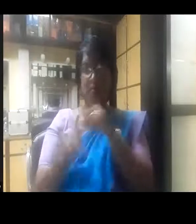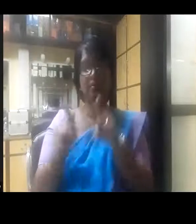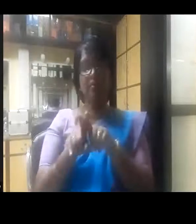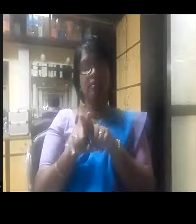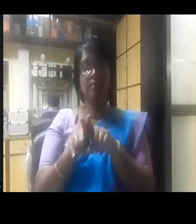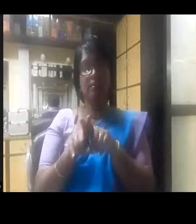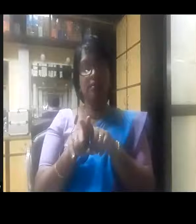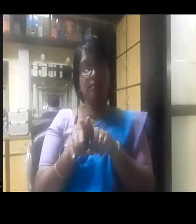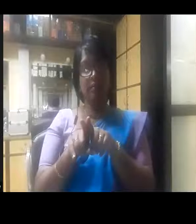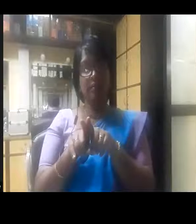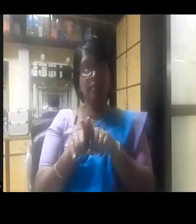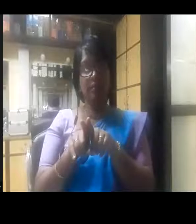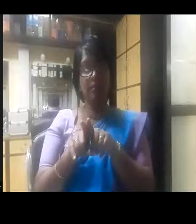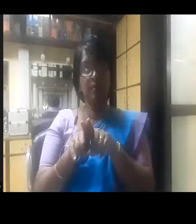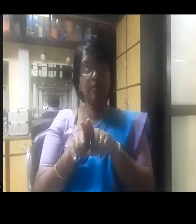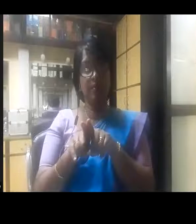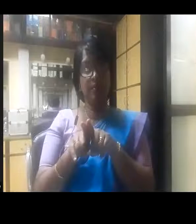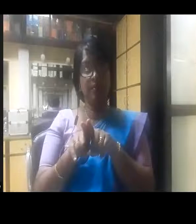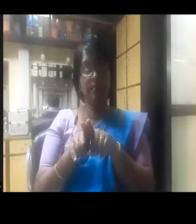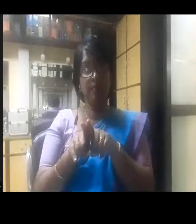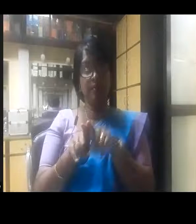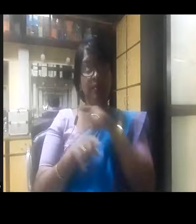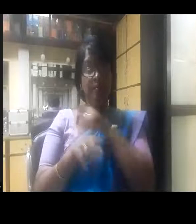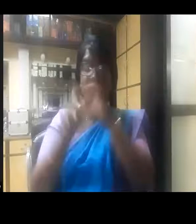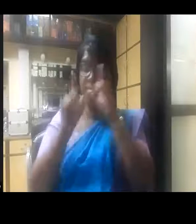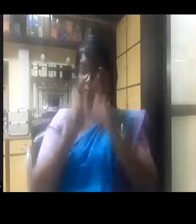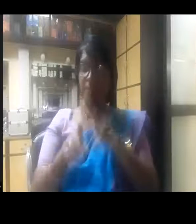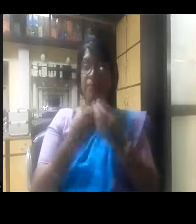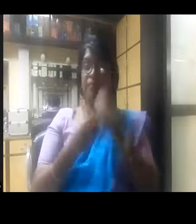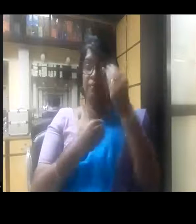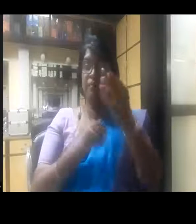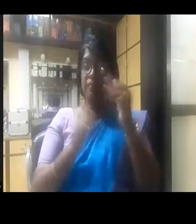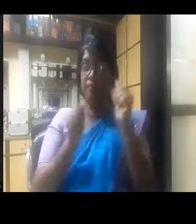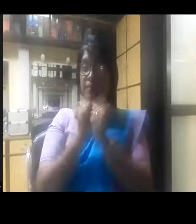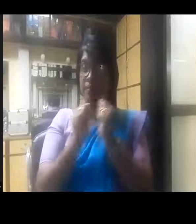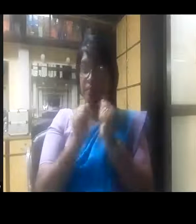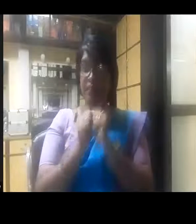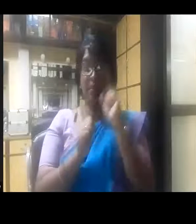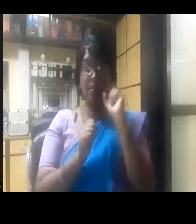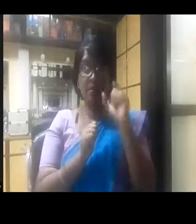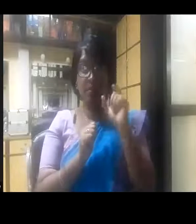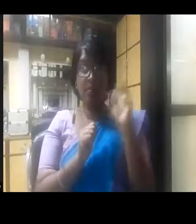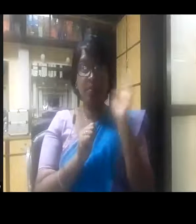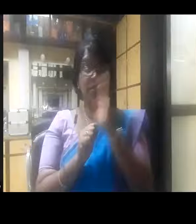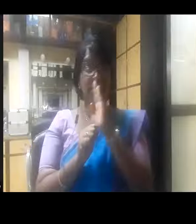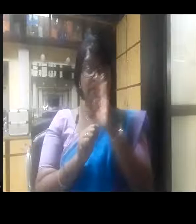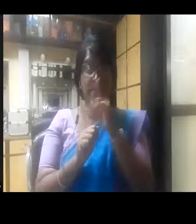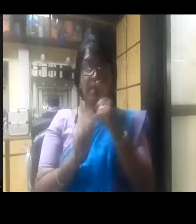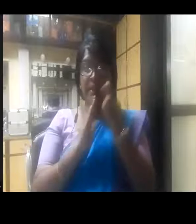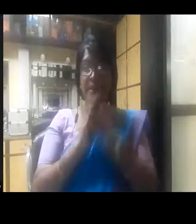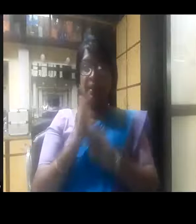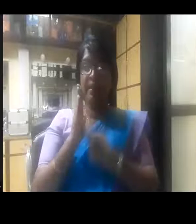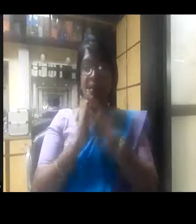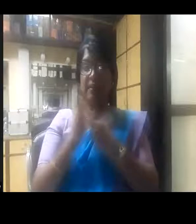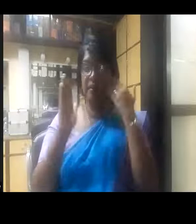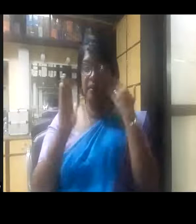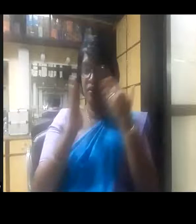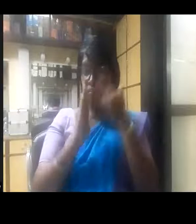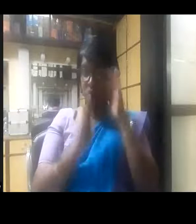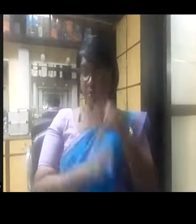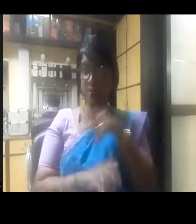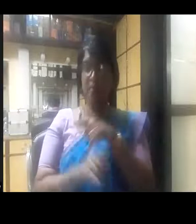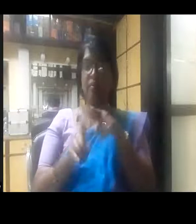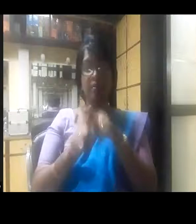oil supplied to ships with effect from 1st Jan 2020. In spite of the immediate cost escalations, the